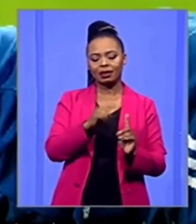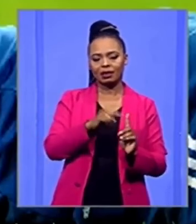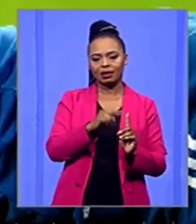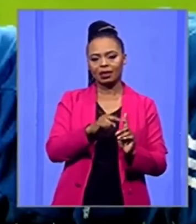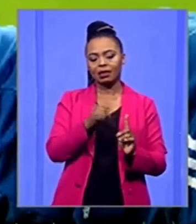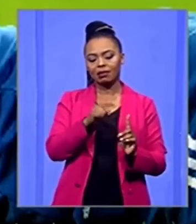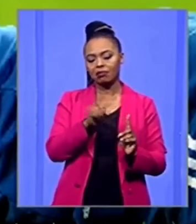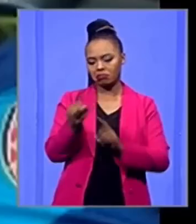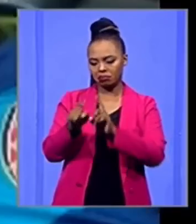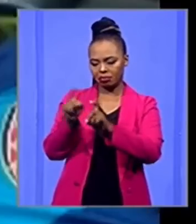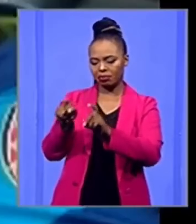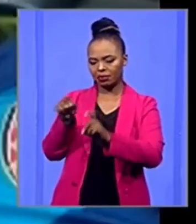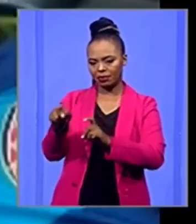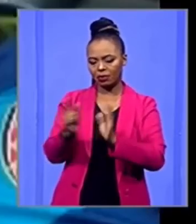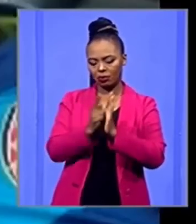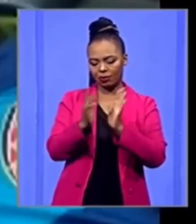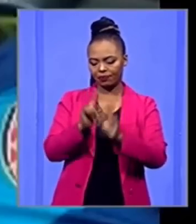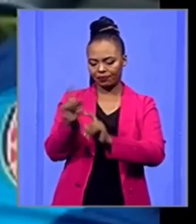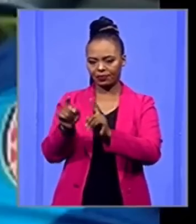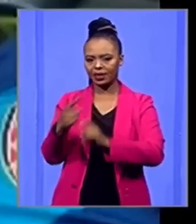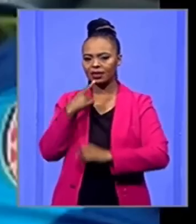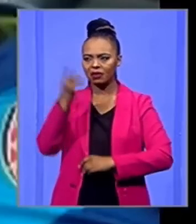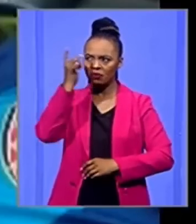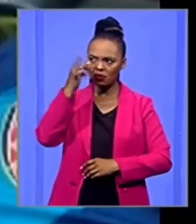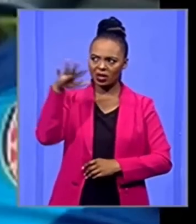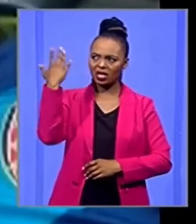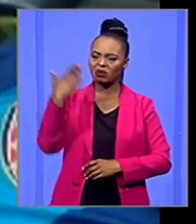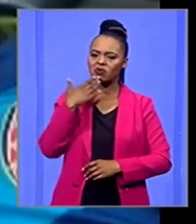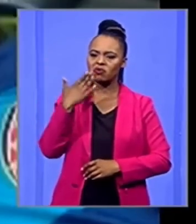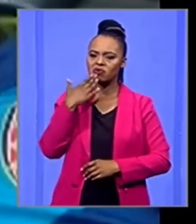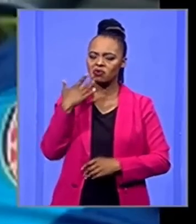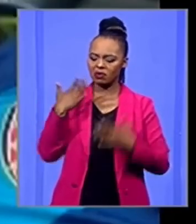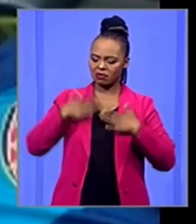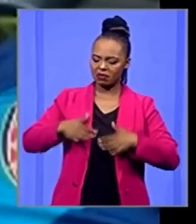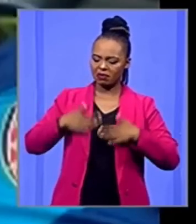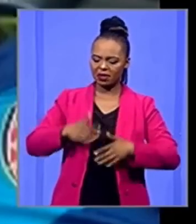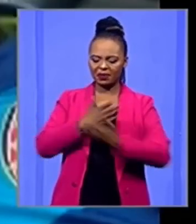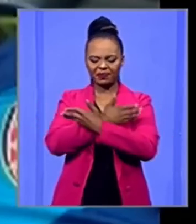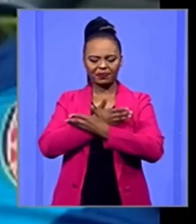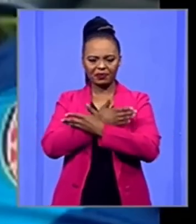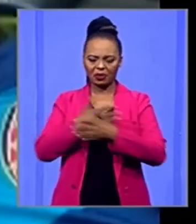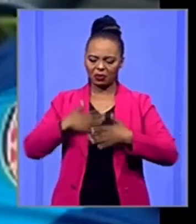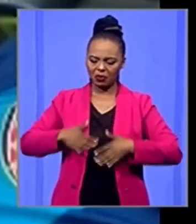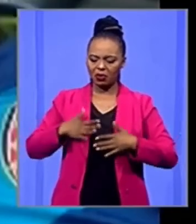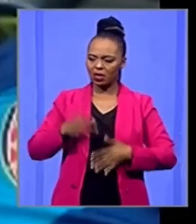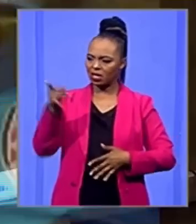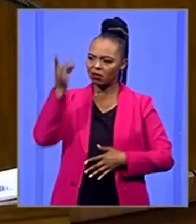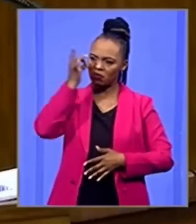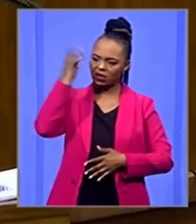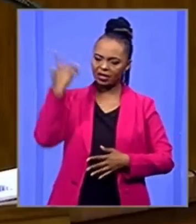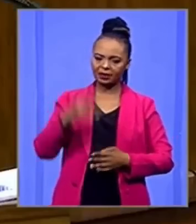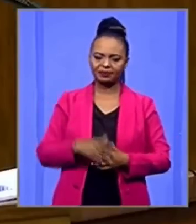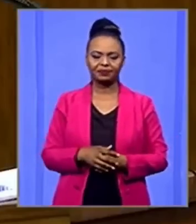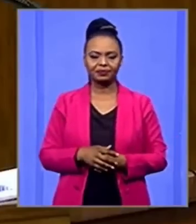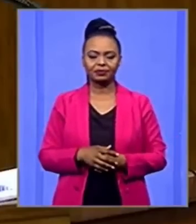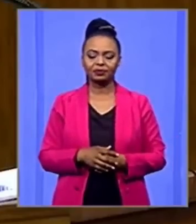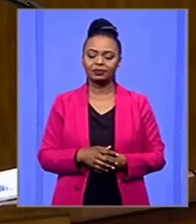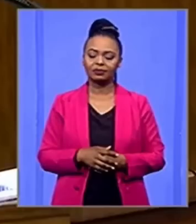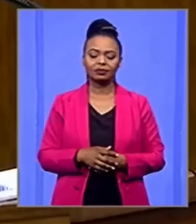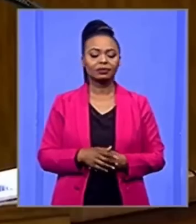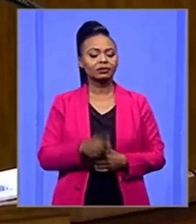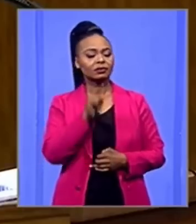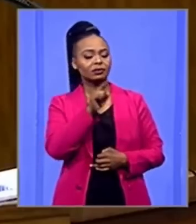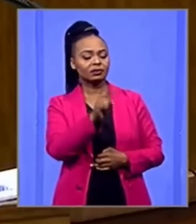wa jeresi yeo e bego e apere ke yo mongwe wa bao go dumelago e le bašwahledi ba ntlo yeo. The reason why you are failing to give a